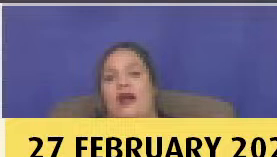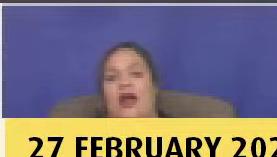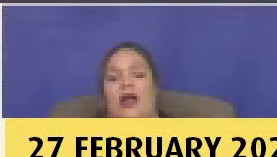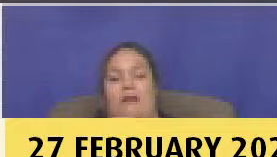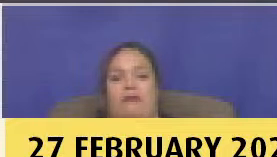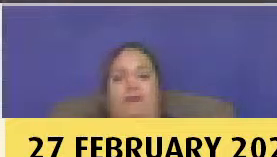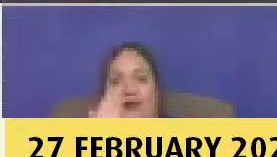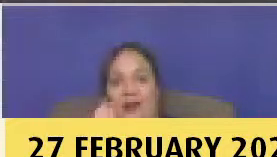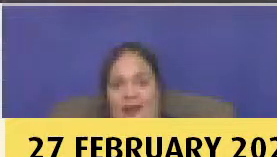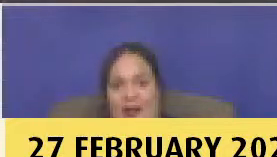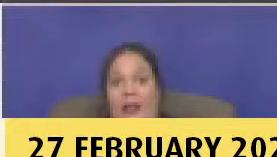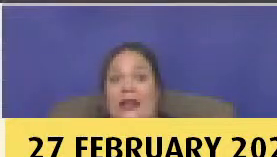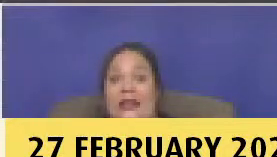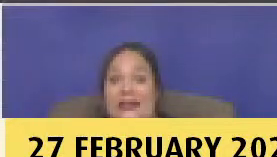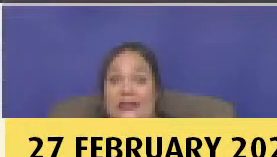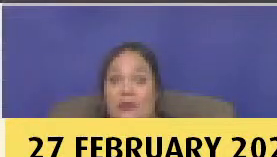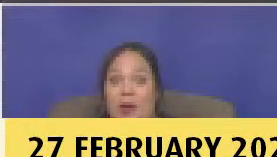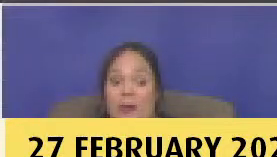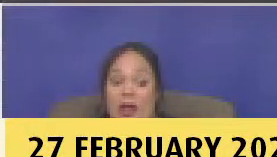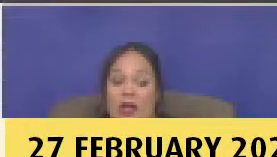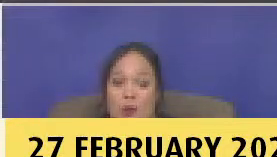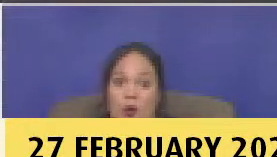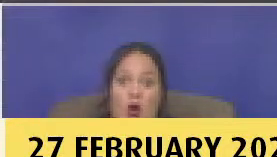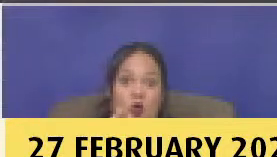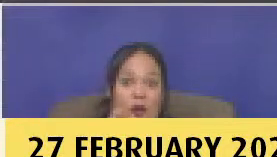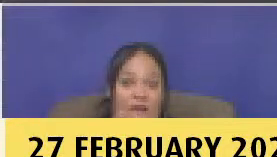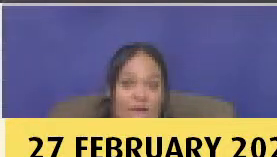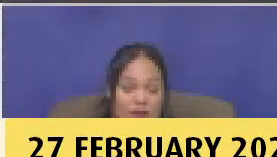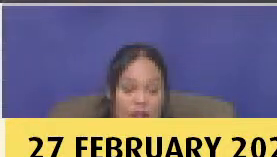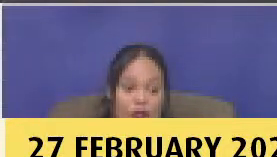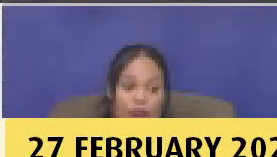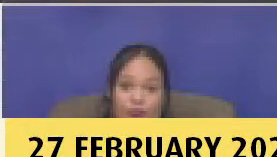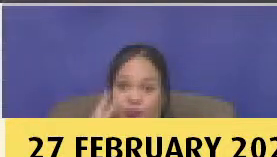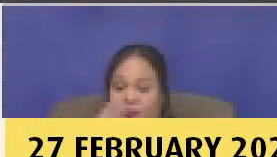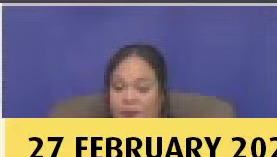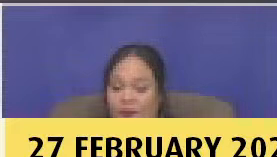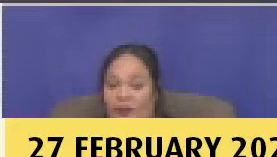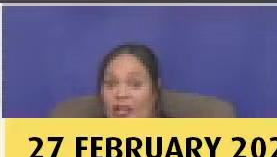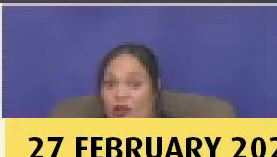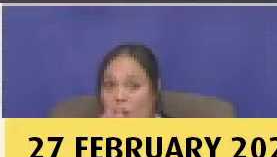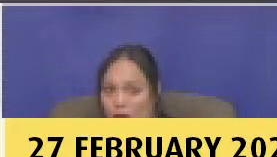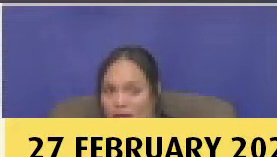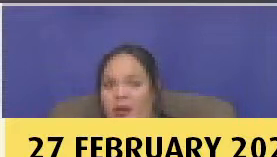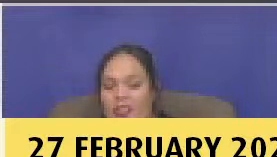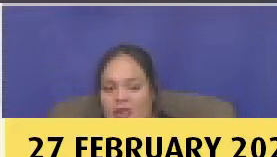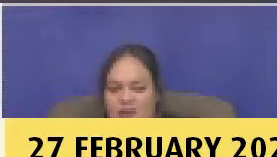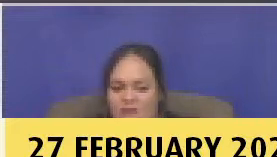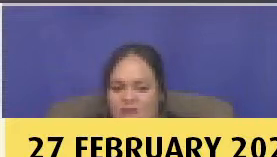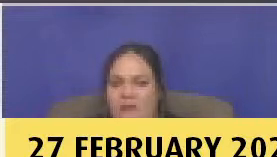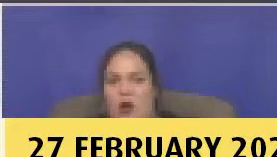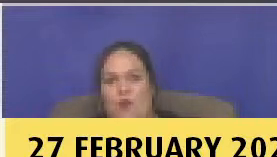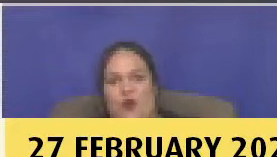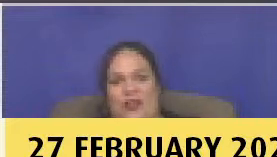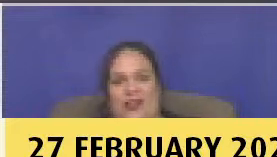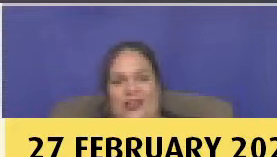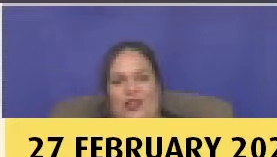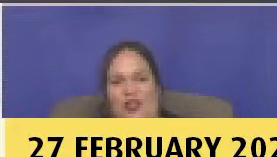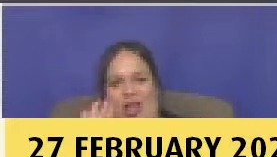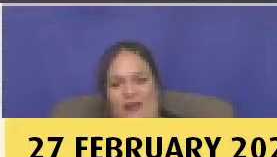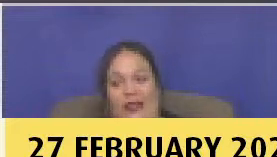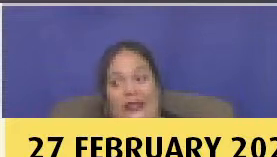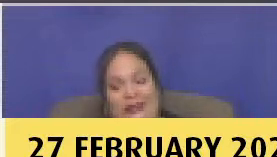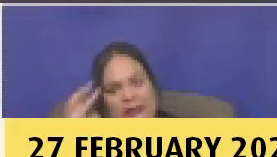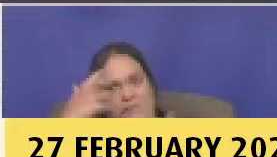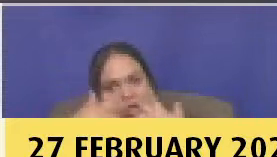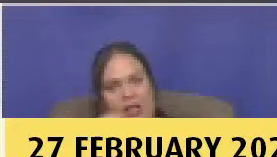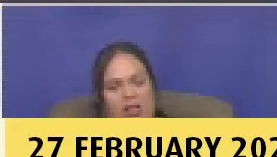Development Agency. That report, once it is approved by the National Assembly, will be sent to the President of the Republic, who will ultimately